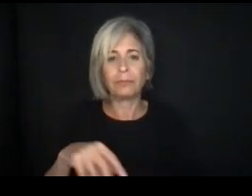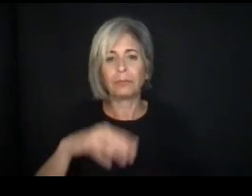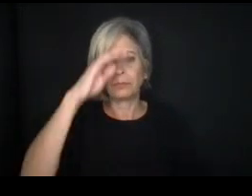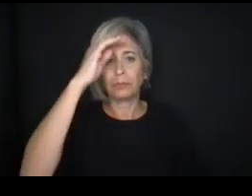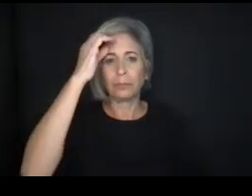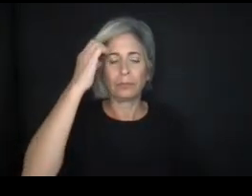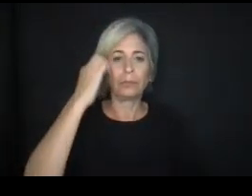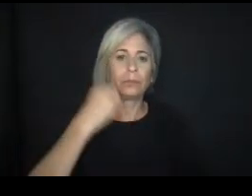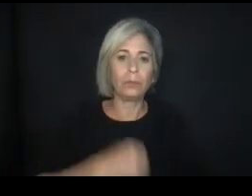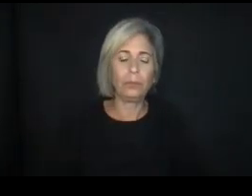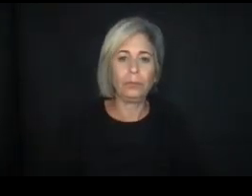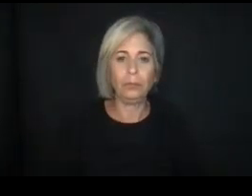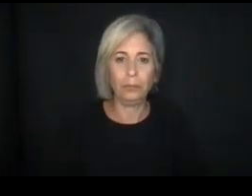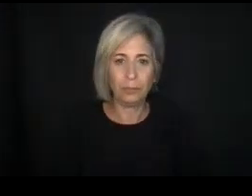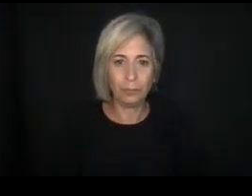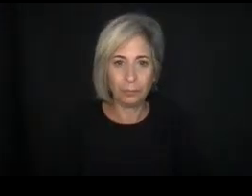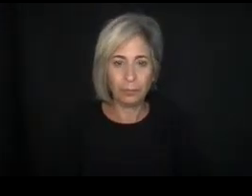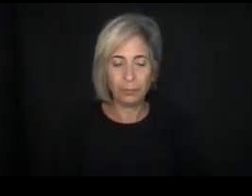please.